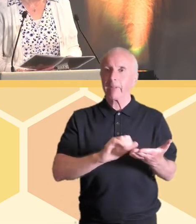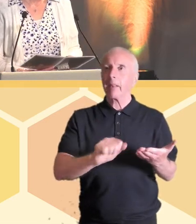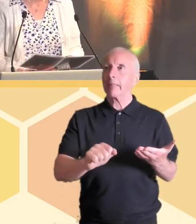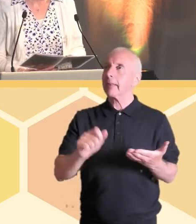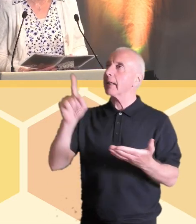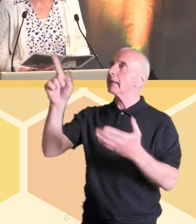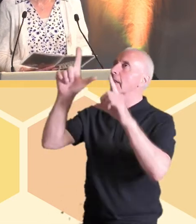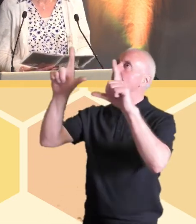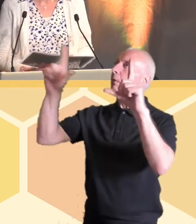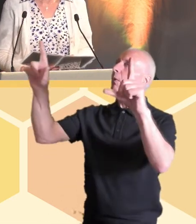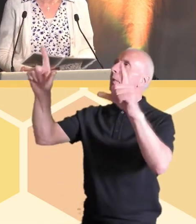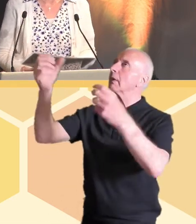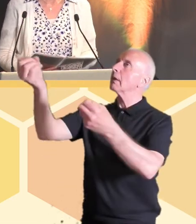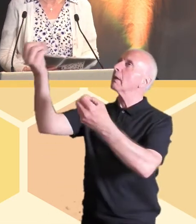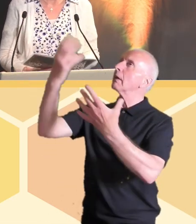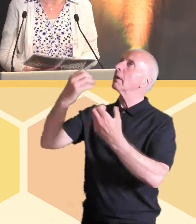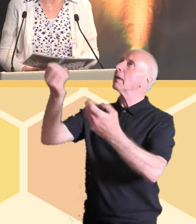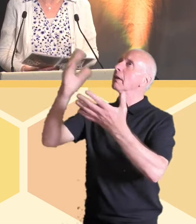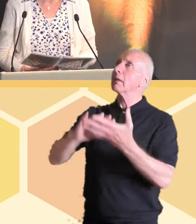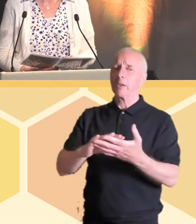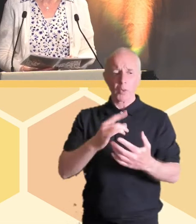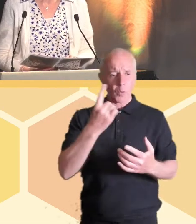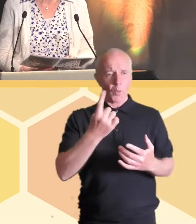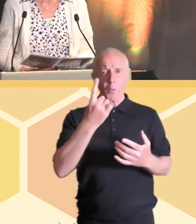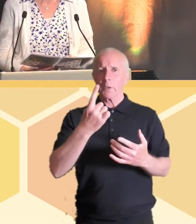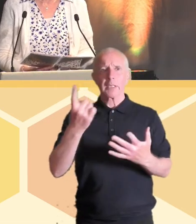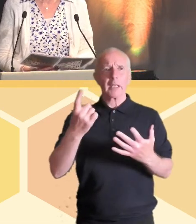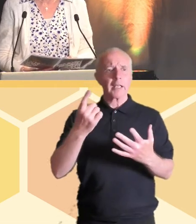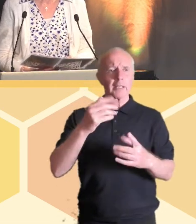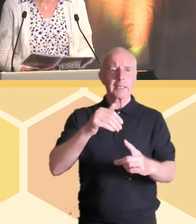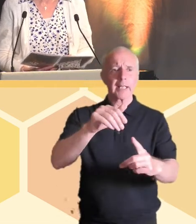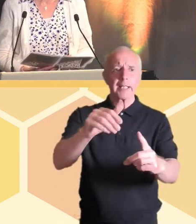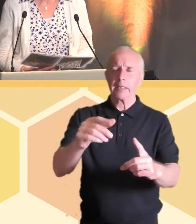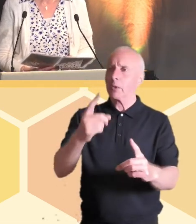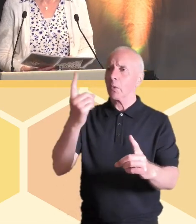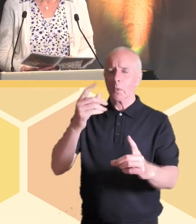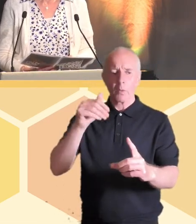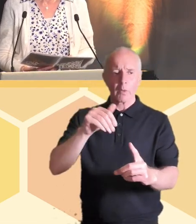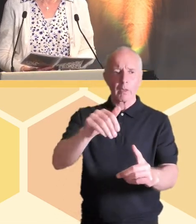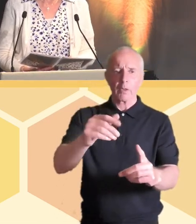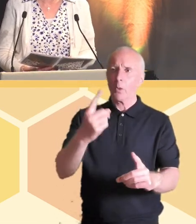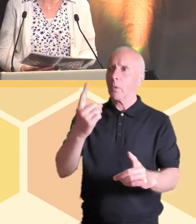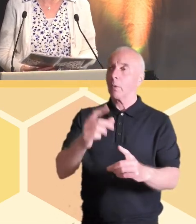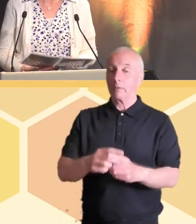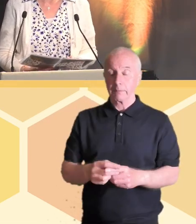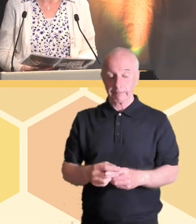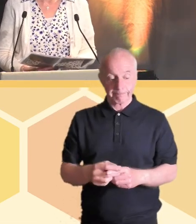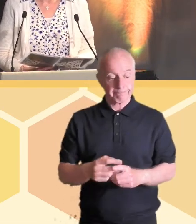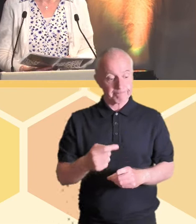of the Lord saying, 'Whom shall I send, and whom will go for us?' And I